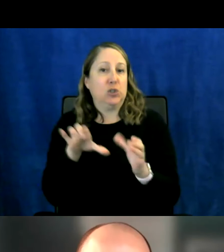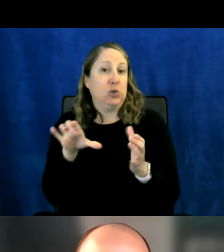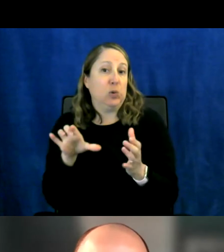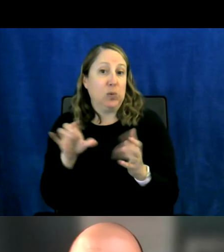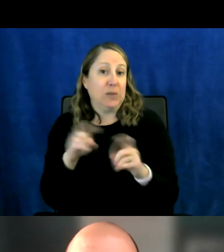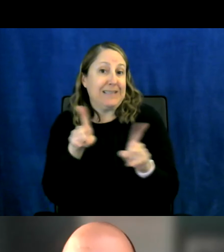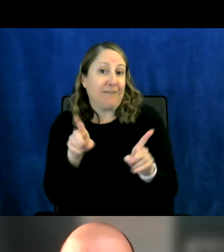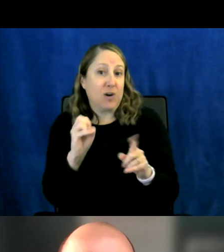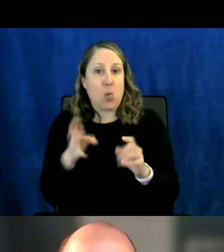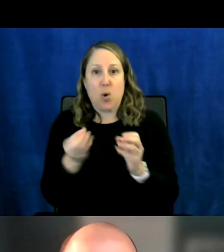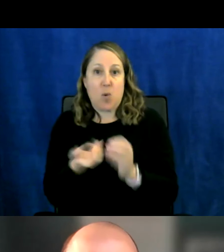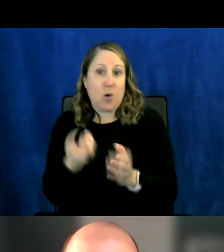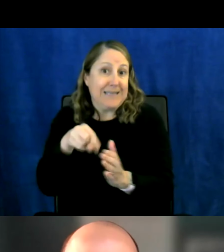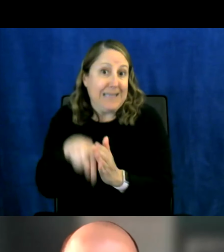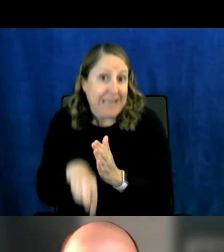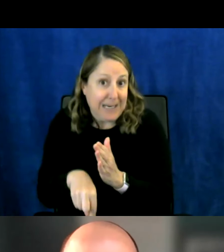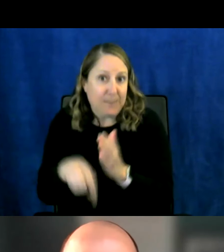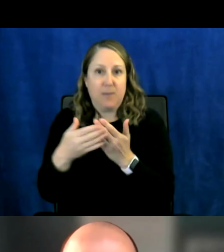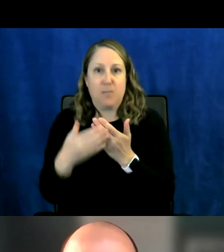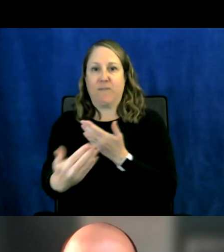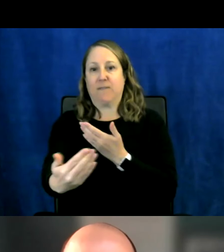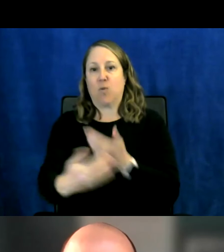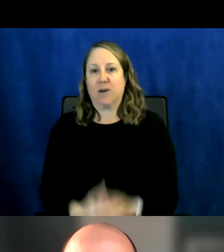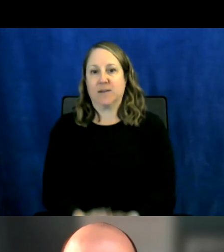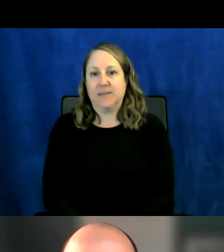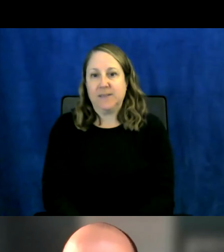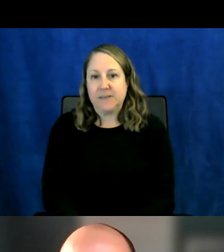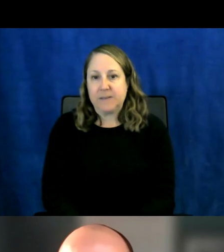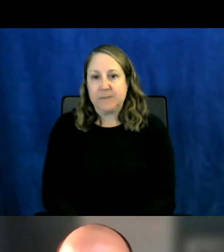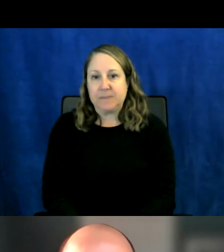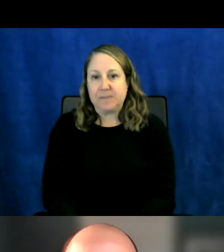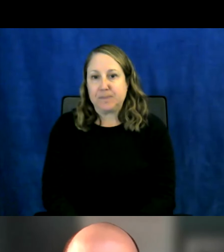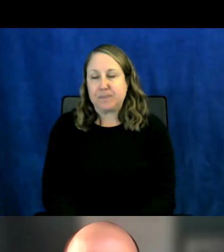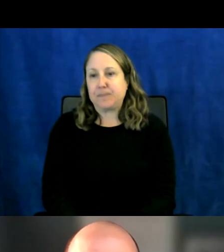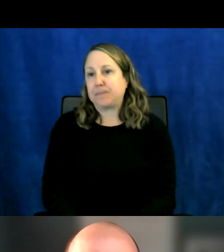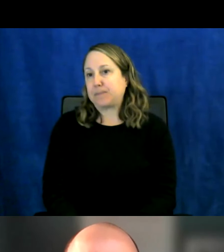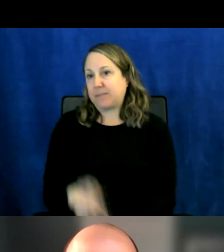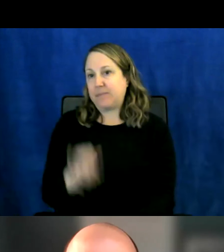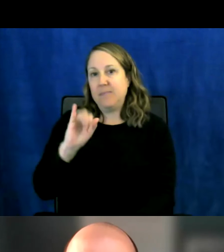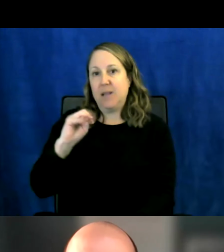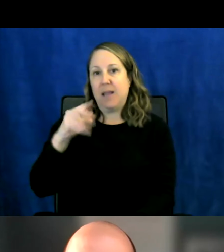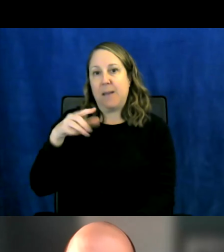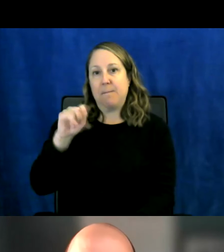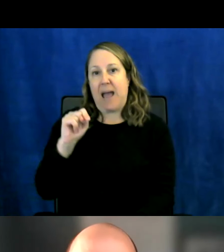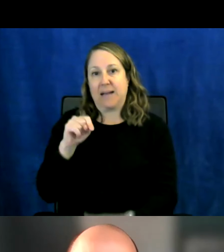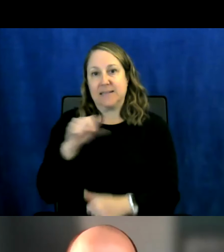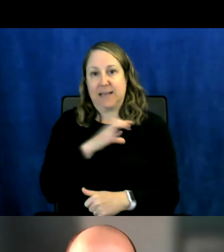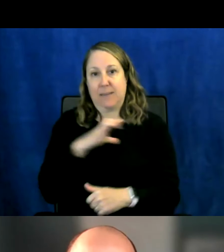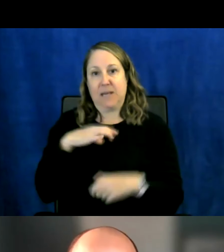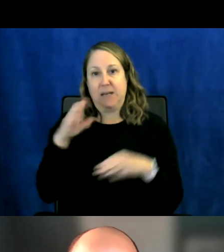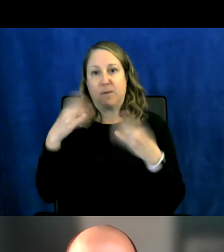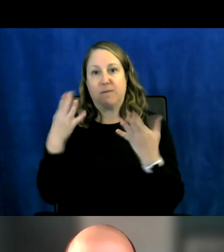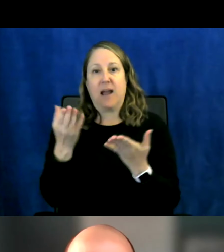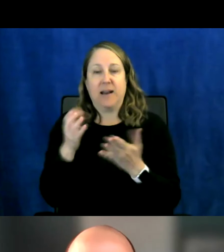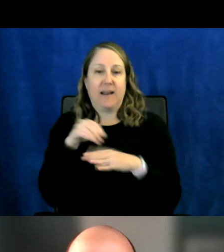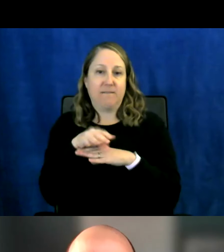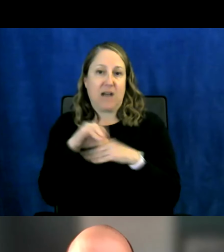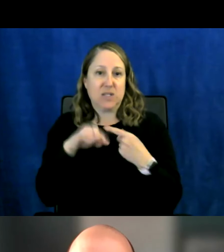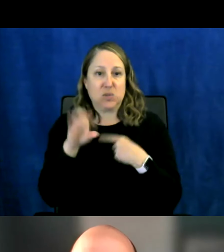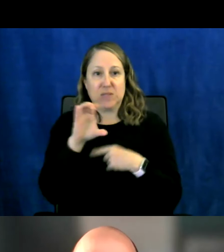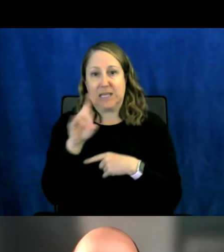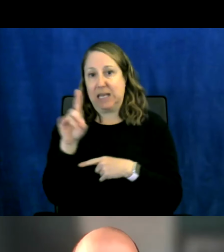done deeper as we move ahead. The Impact Committee's given some advice to CDA about building like a standard